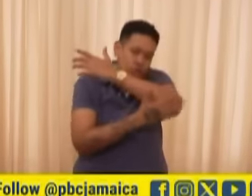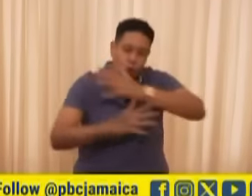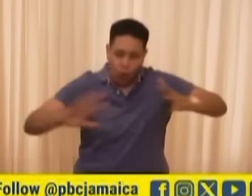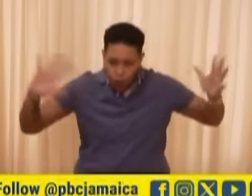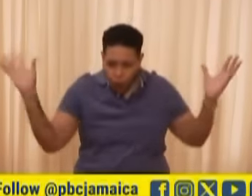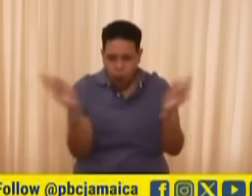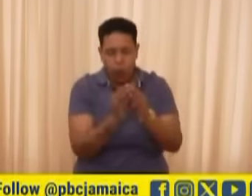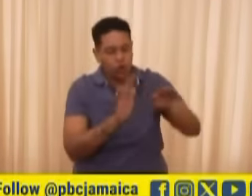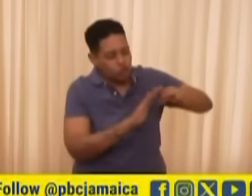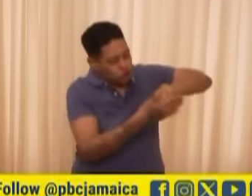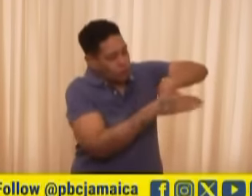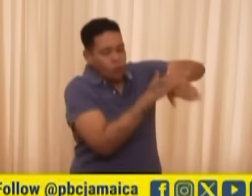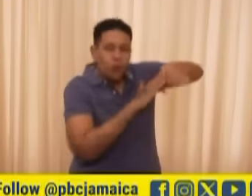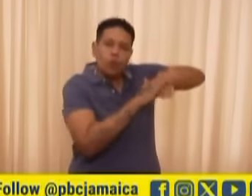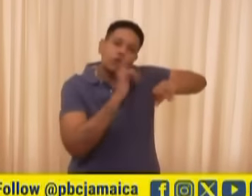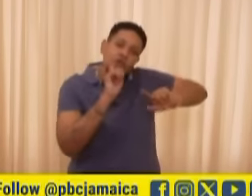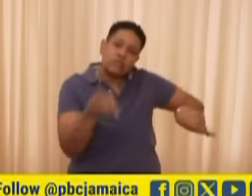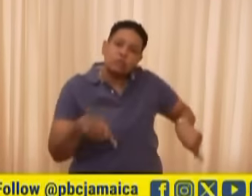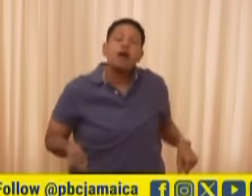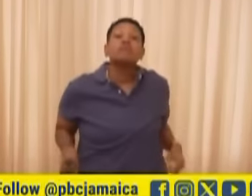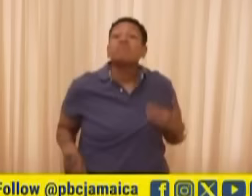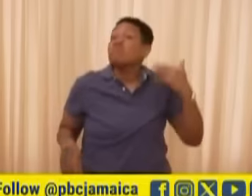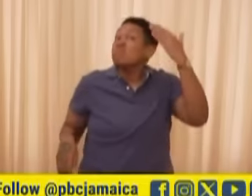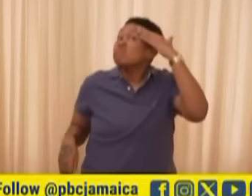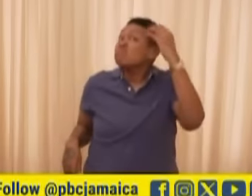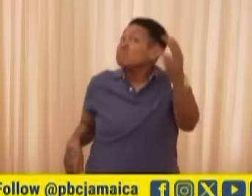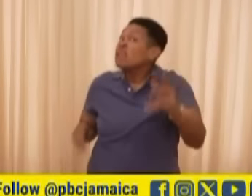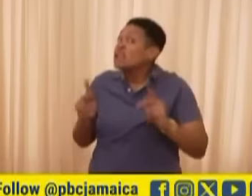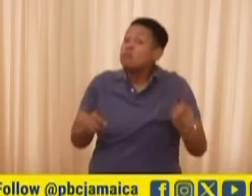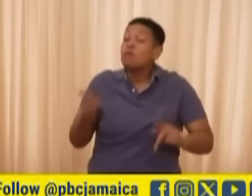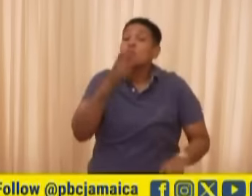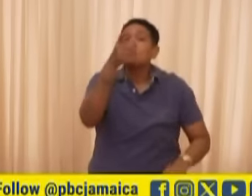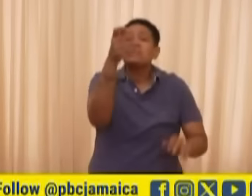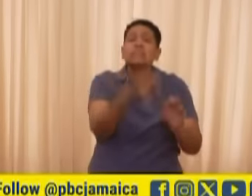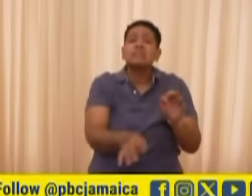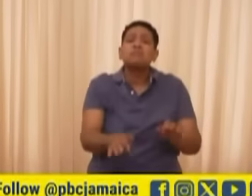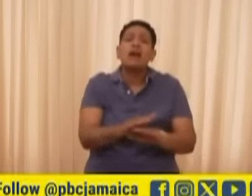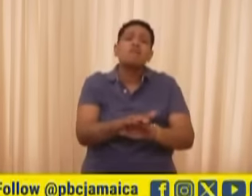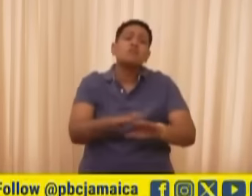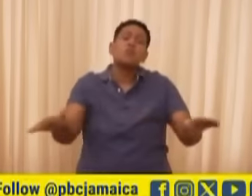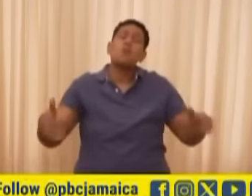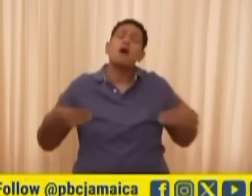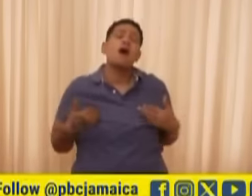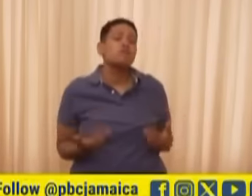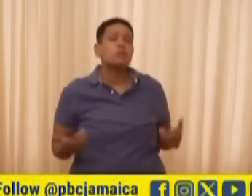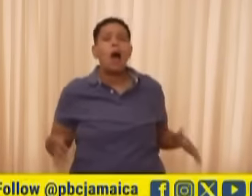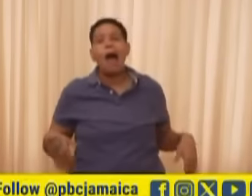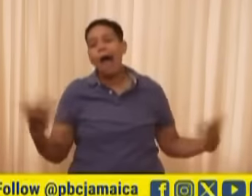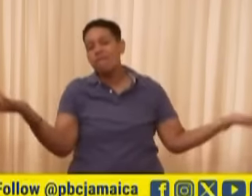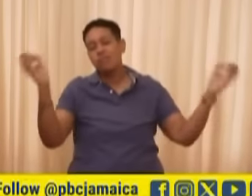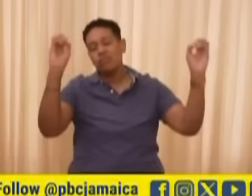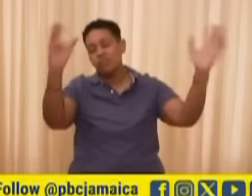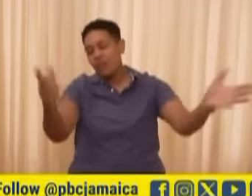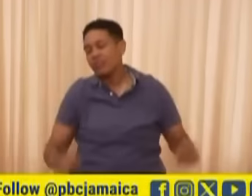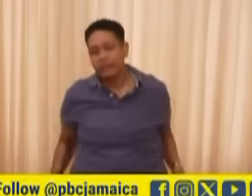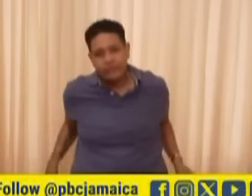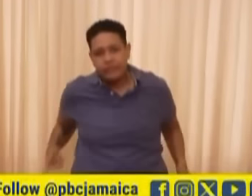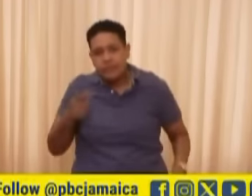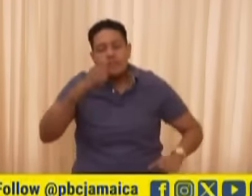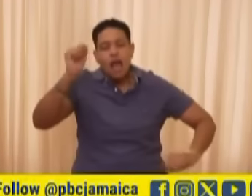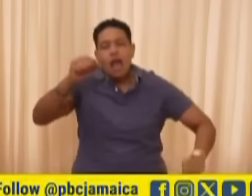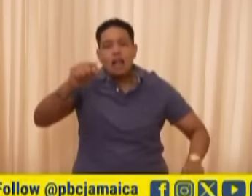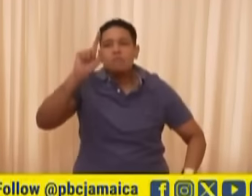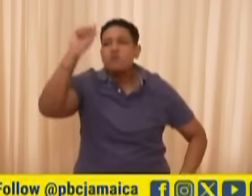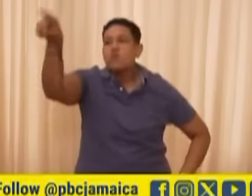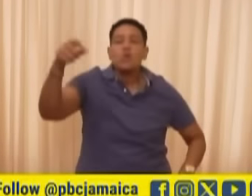Now, I know that at this time, there are many persons who simply have no resources at all. They are not able to go